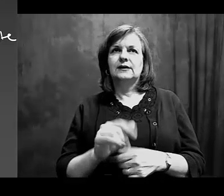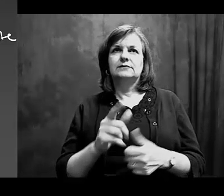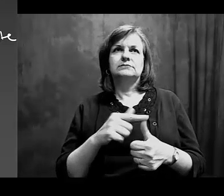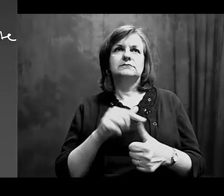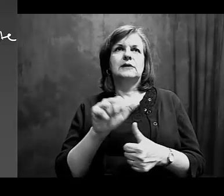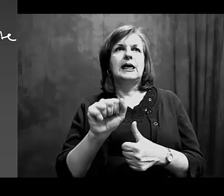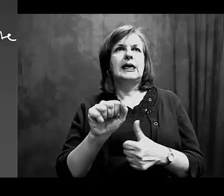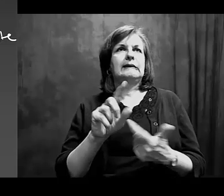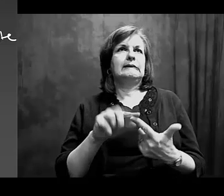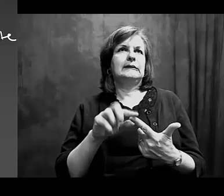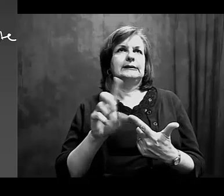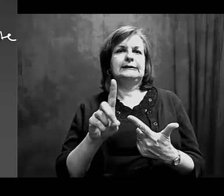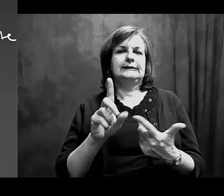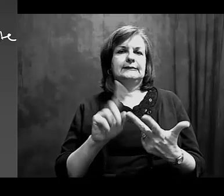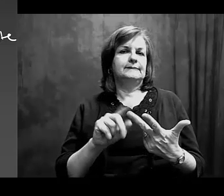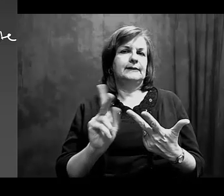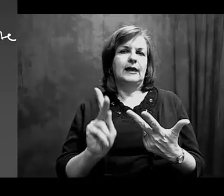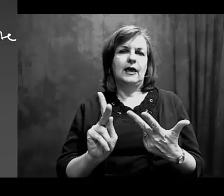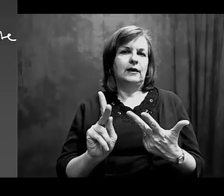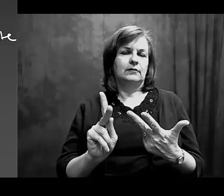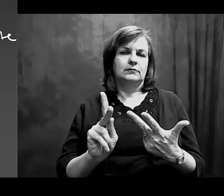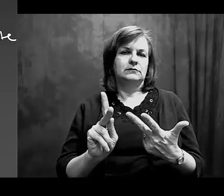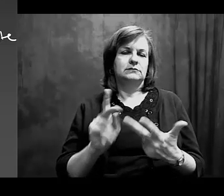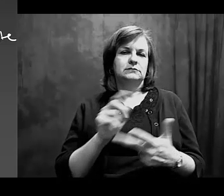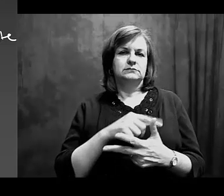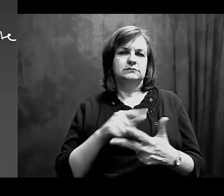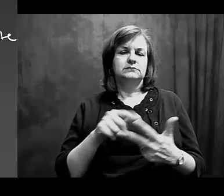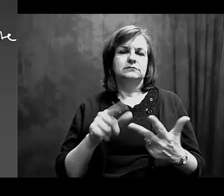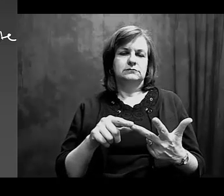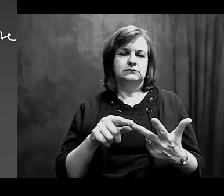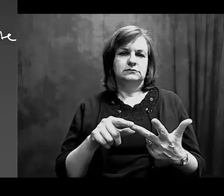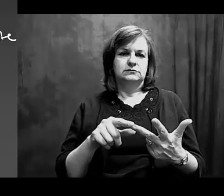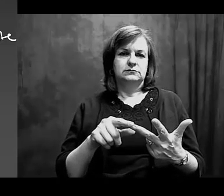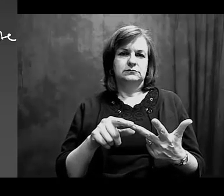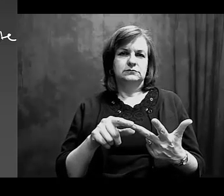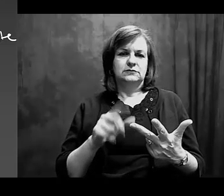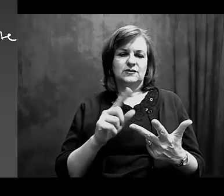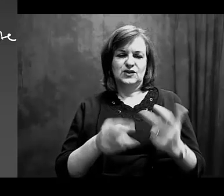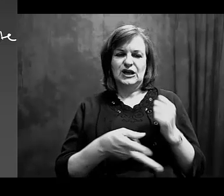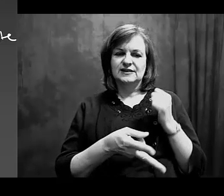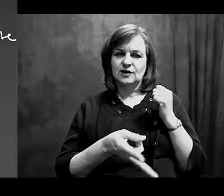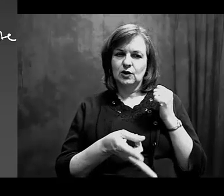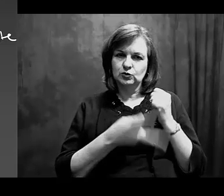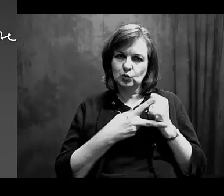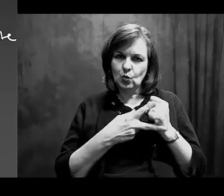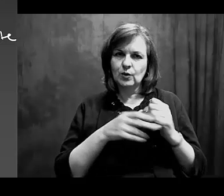So fat-soluble vitamins, things like A, D, K,